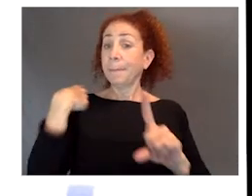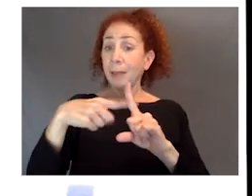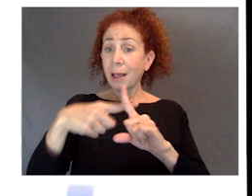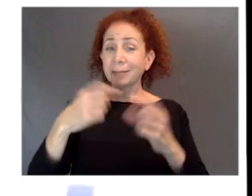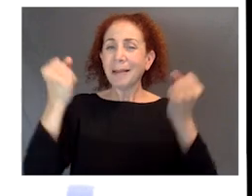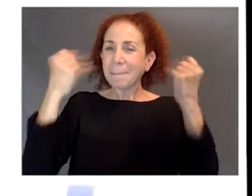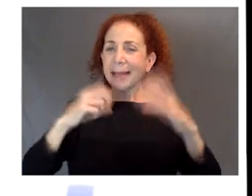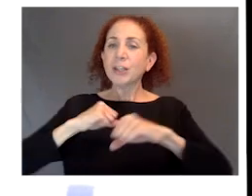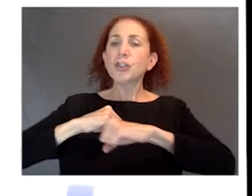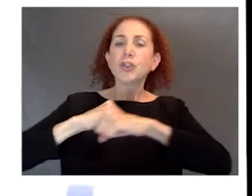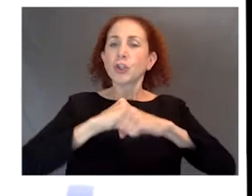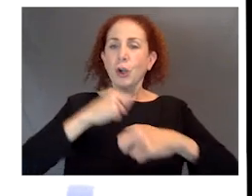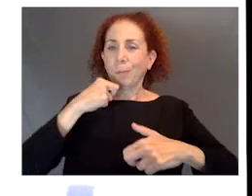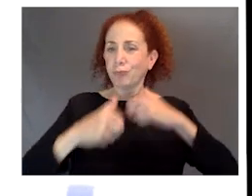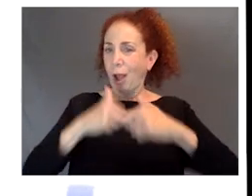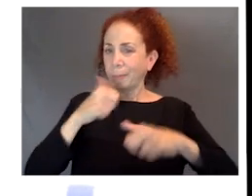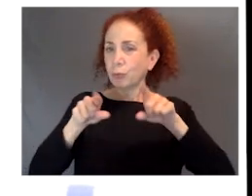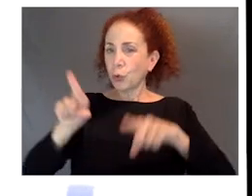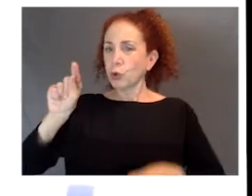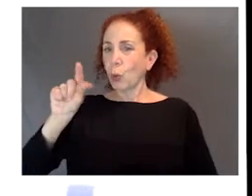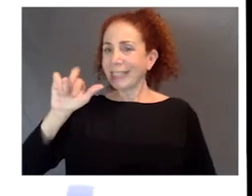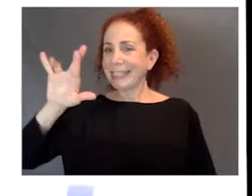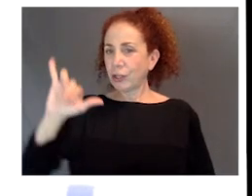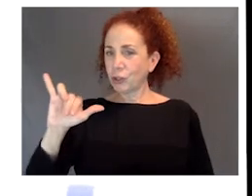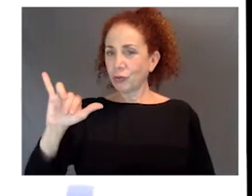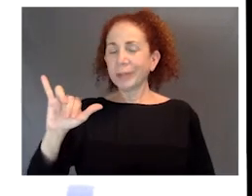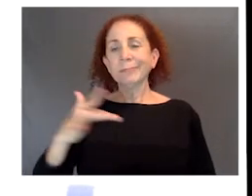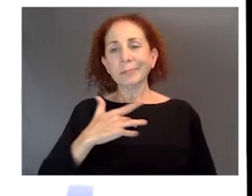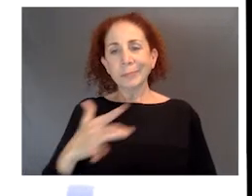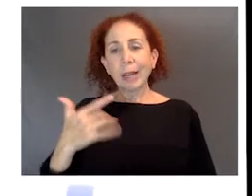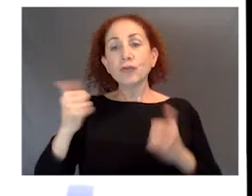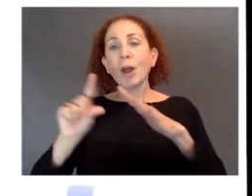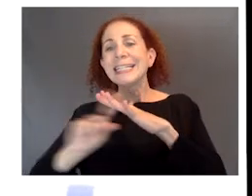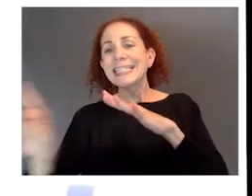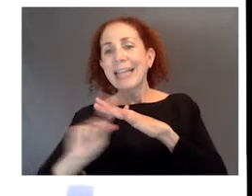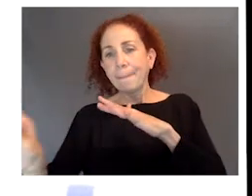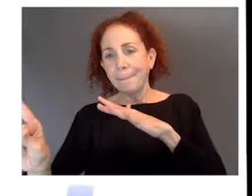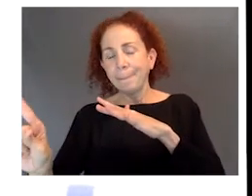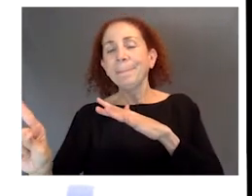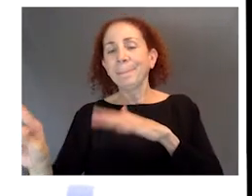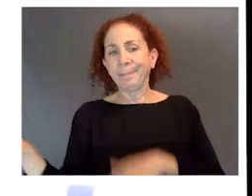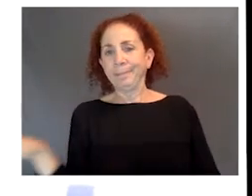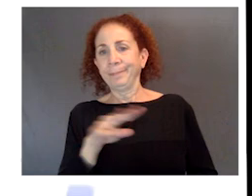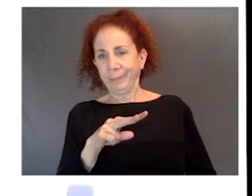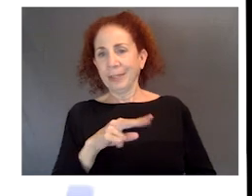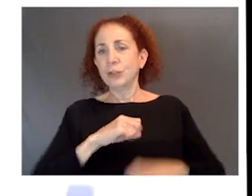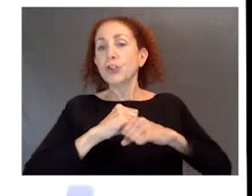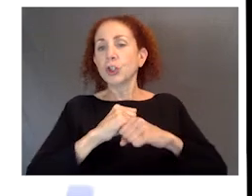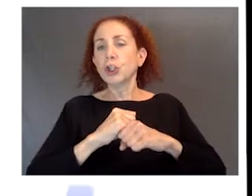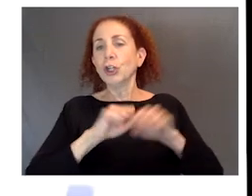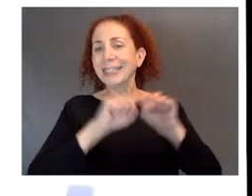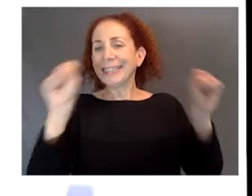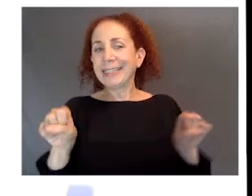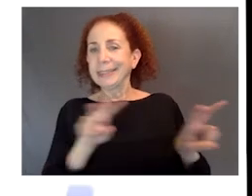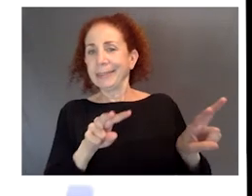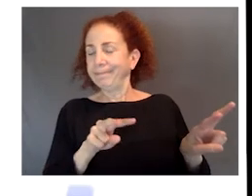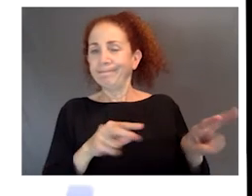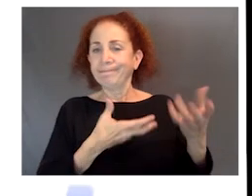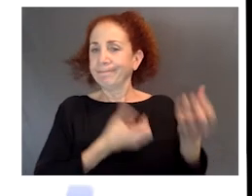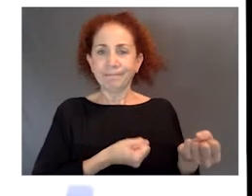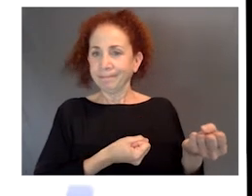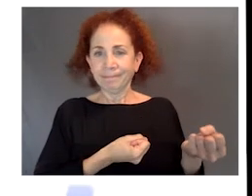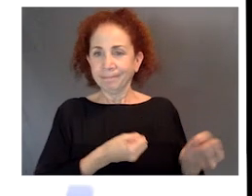were many security breaches in the 20th century, mainly escape attempts, which brought the aging prison's security into